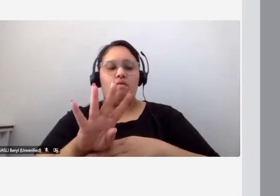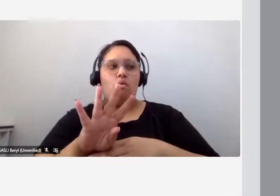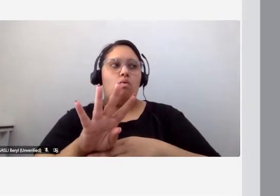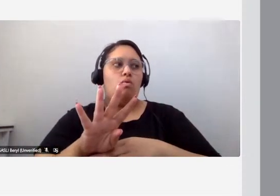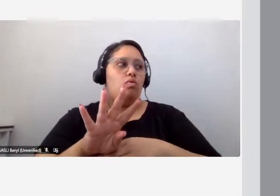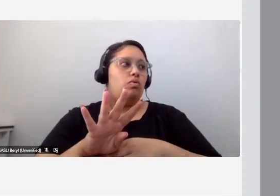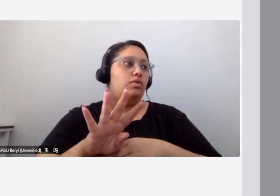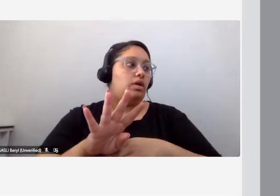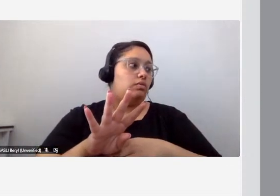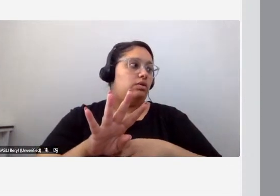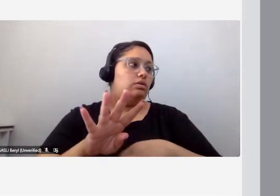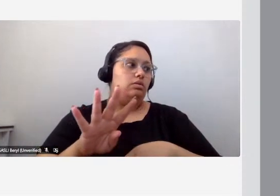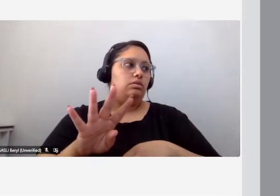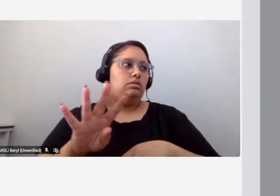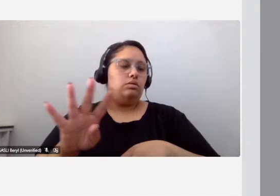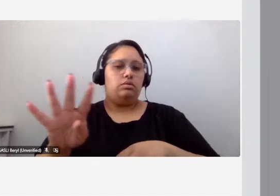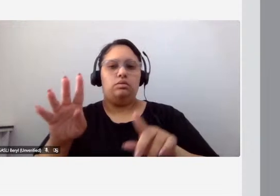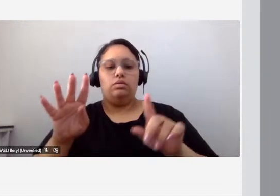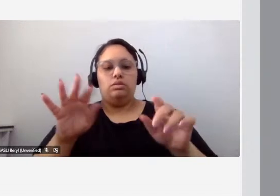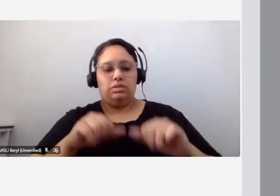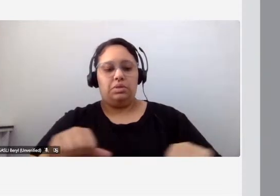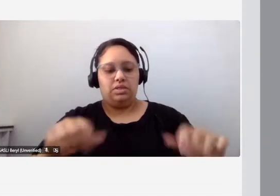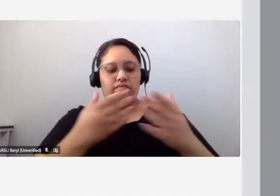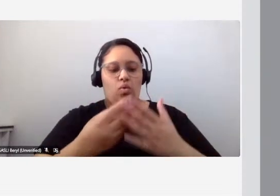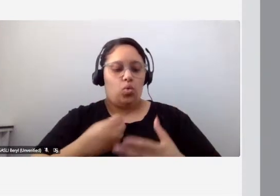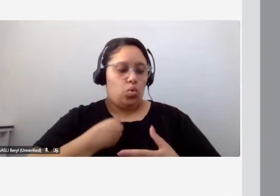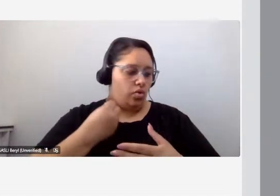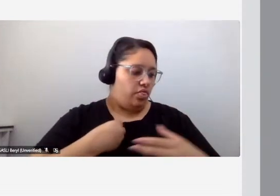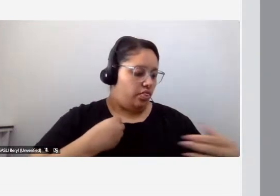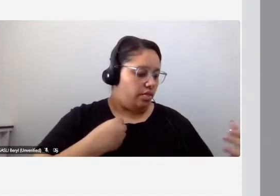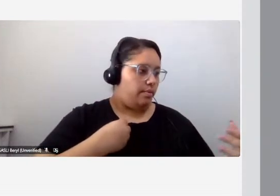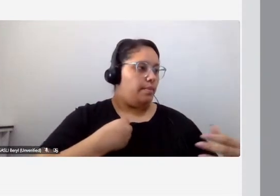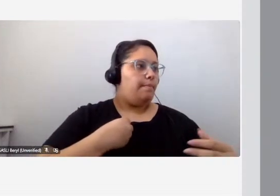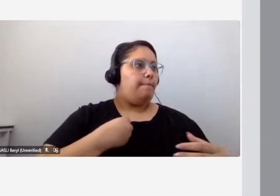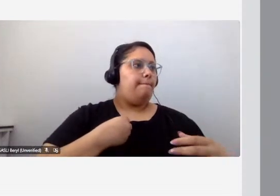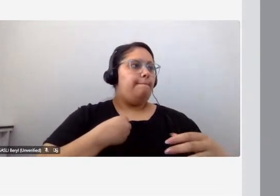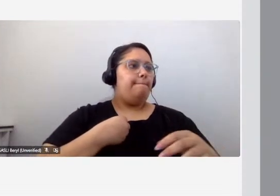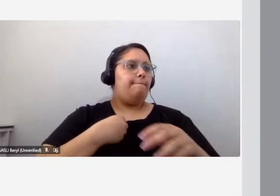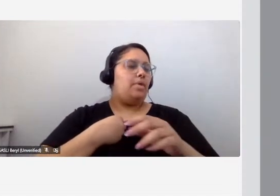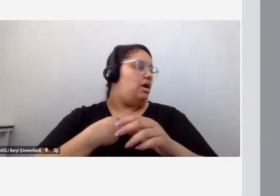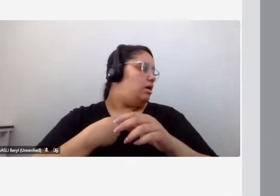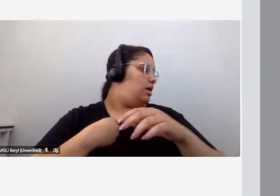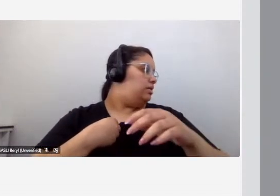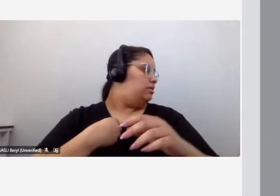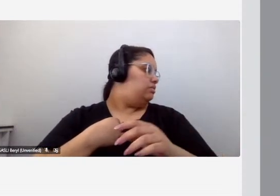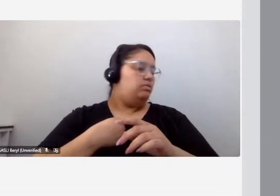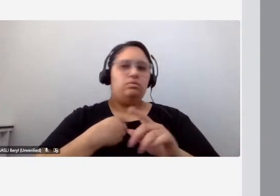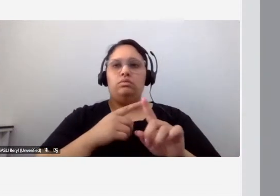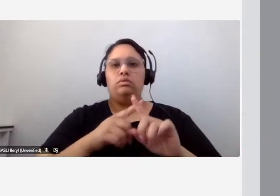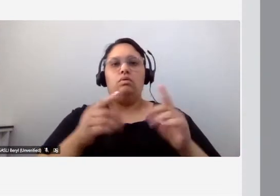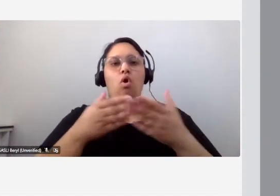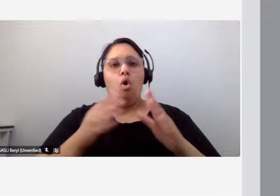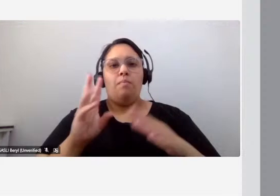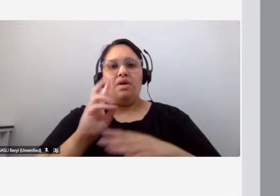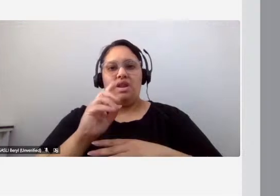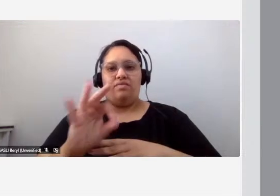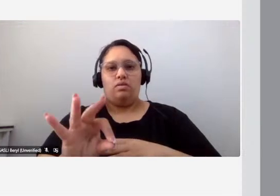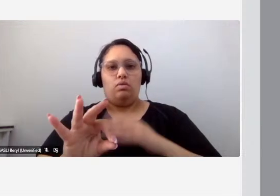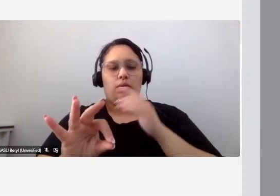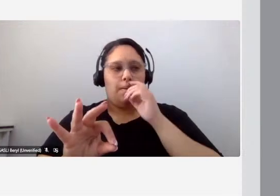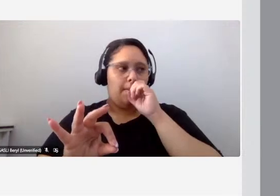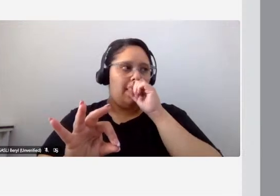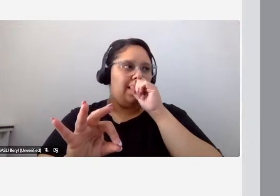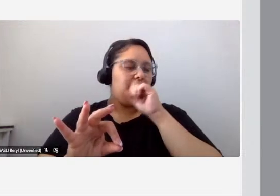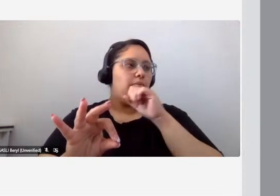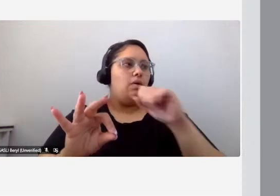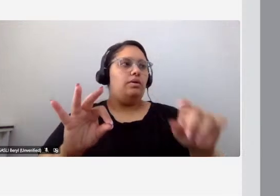340 safe spaces for youth are open daily, right? So they're open daily where the youth can come and